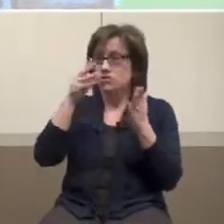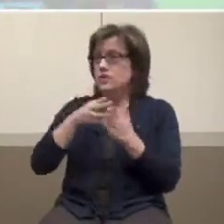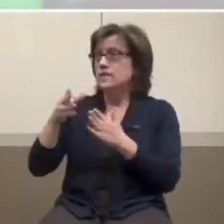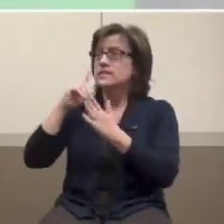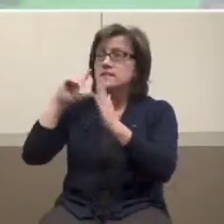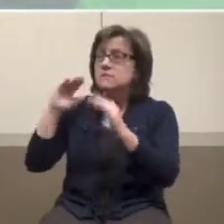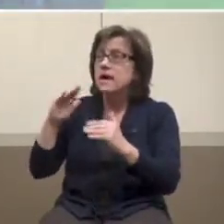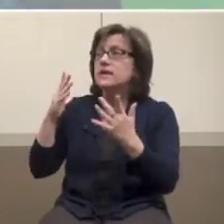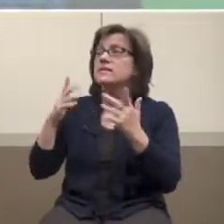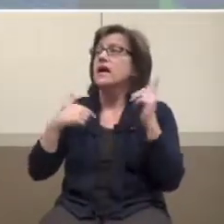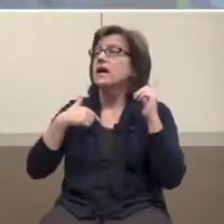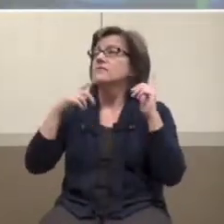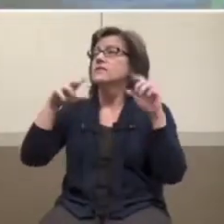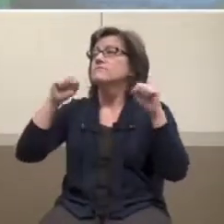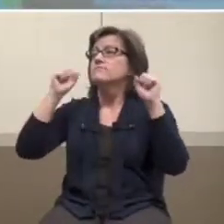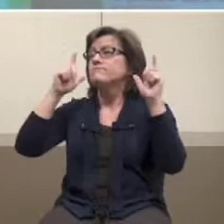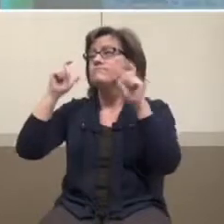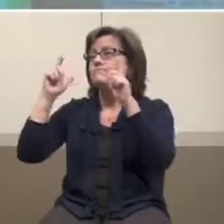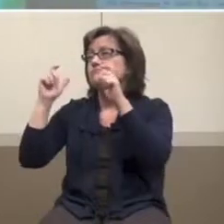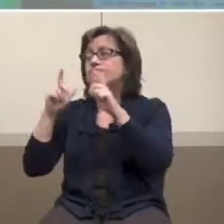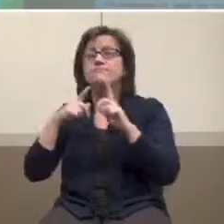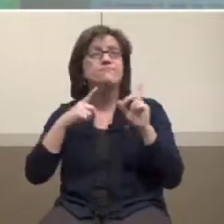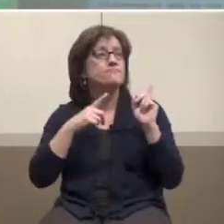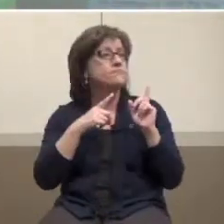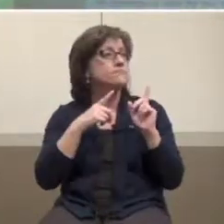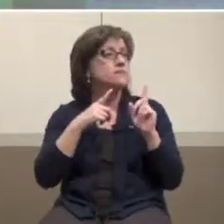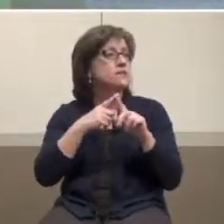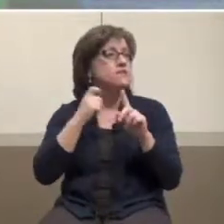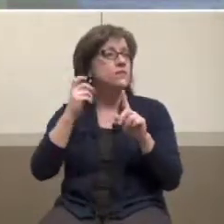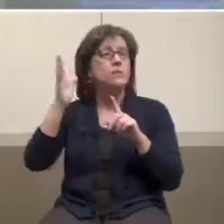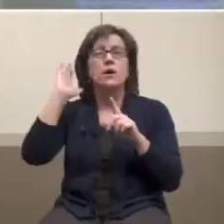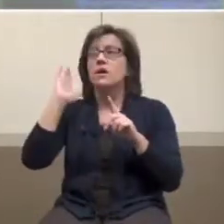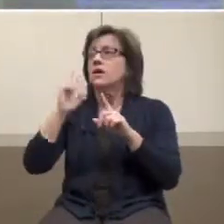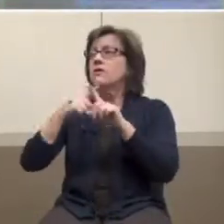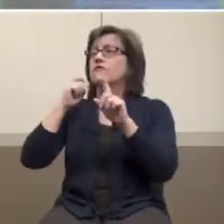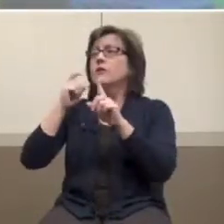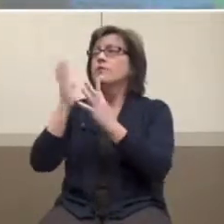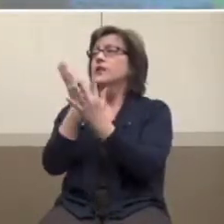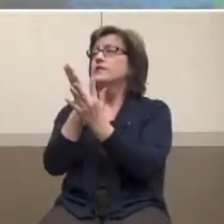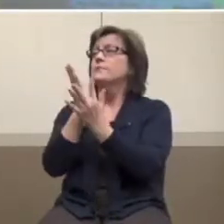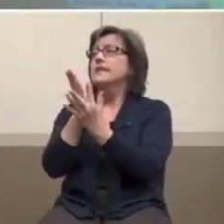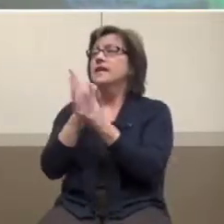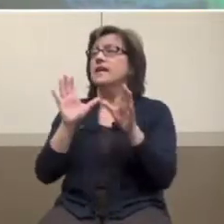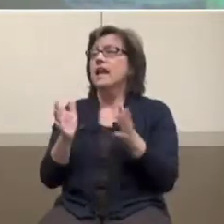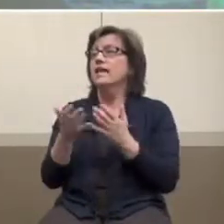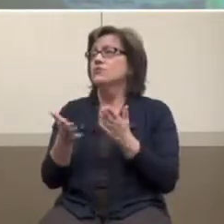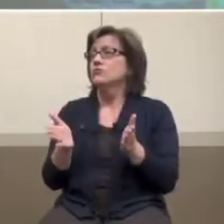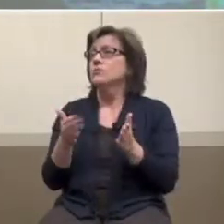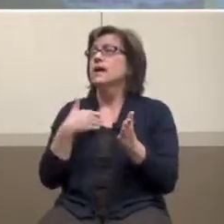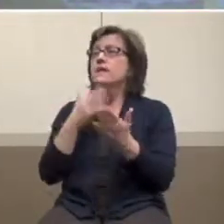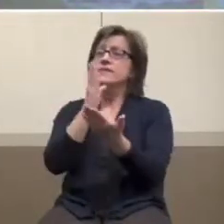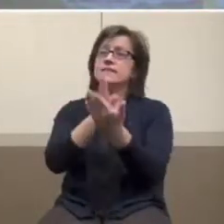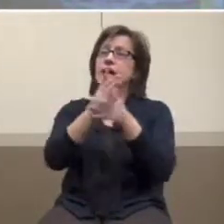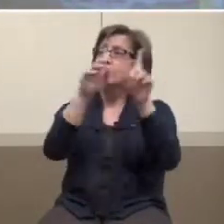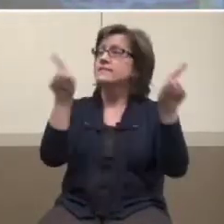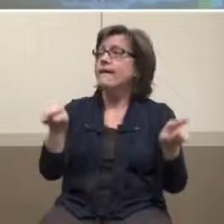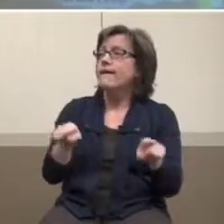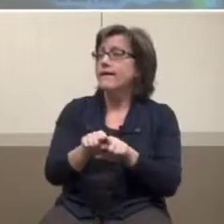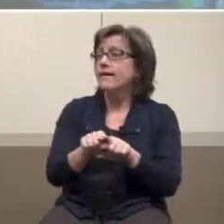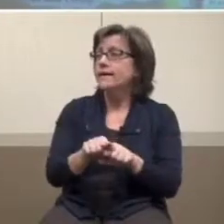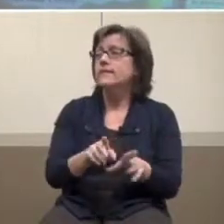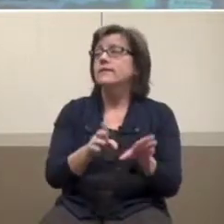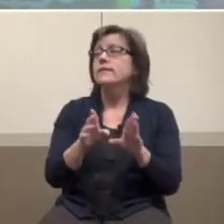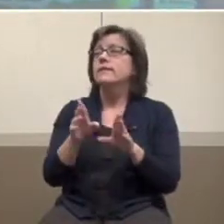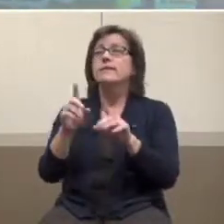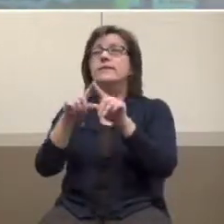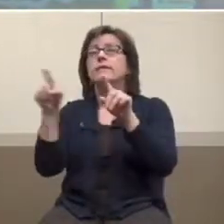taken of, this is actually from a while ago from our intermediate classroom. They had a stop sign, and then it says where